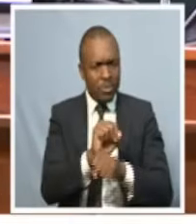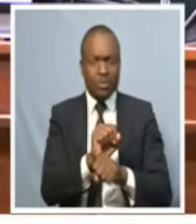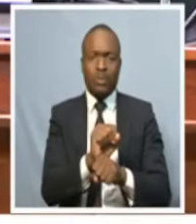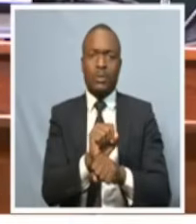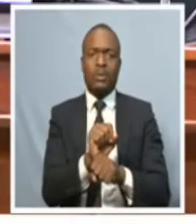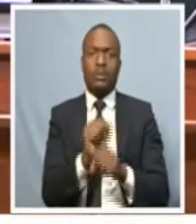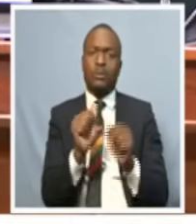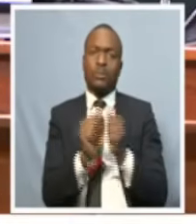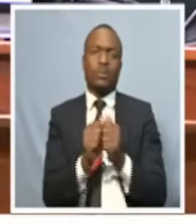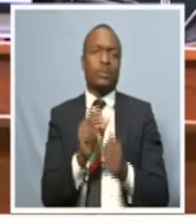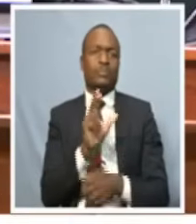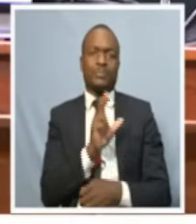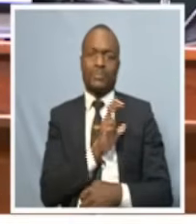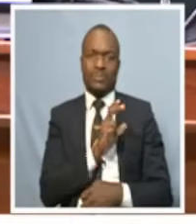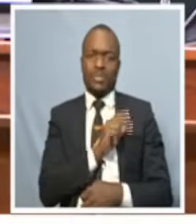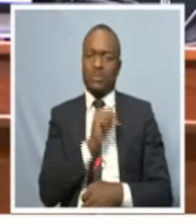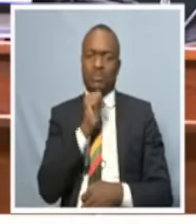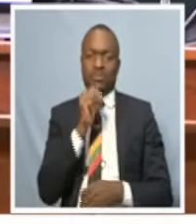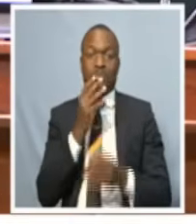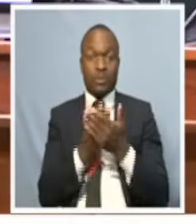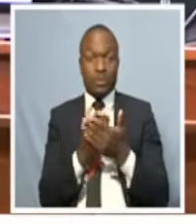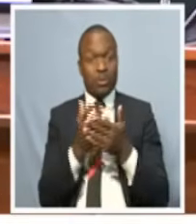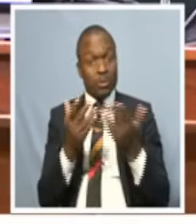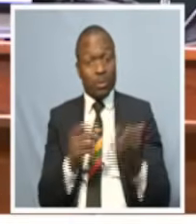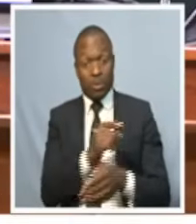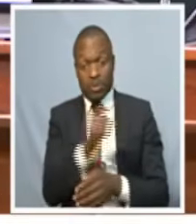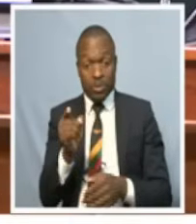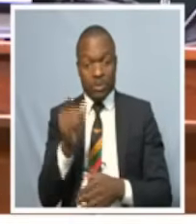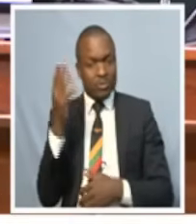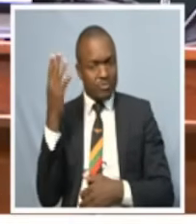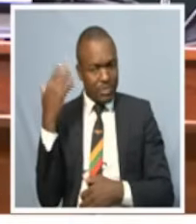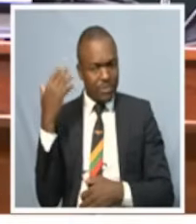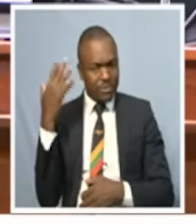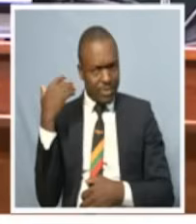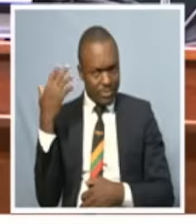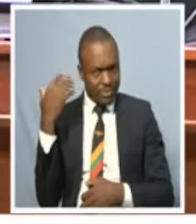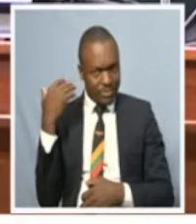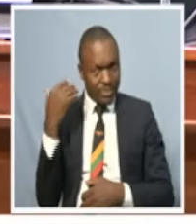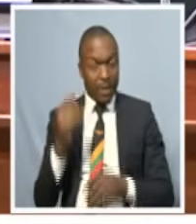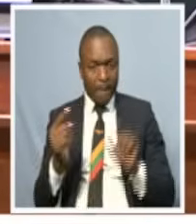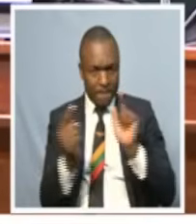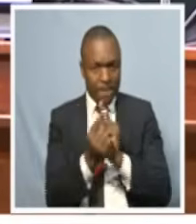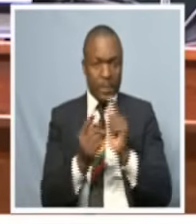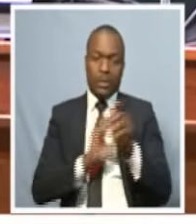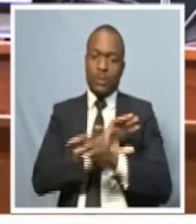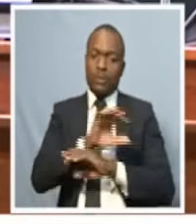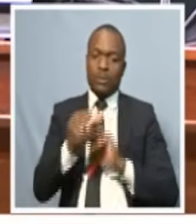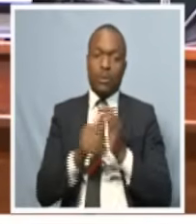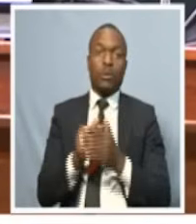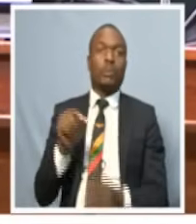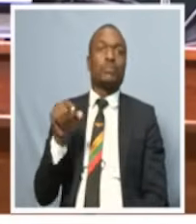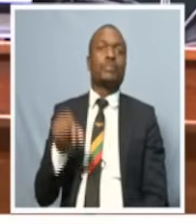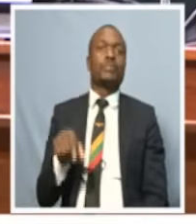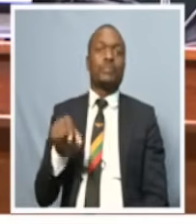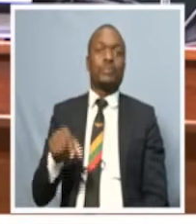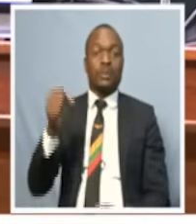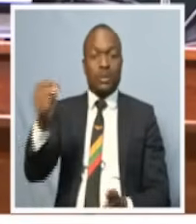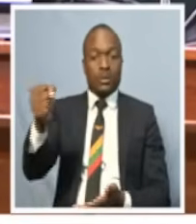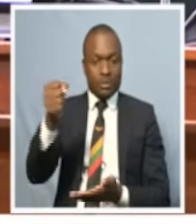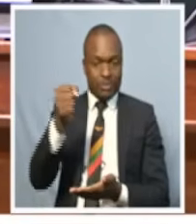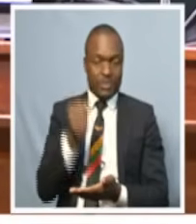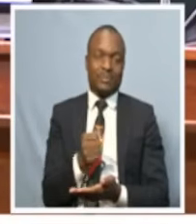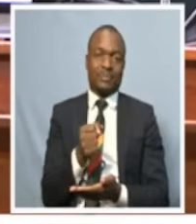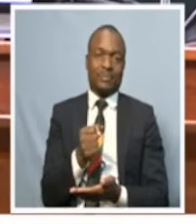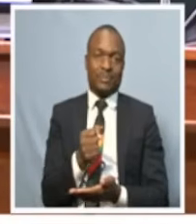Zambia Police Service, or those who had already previously met all recruitment